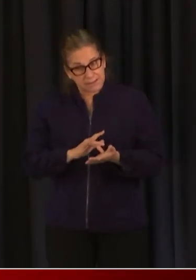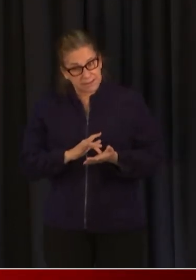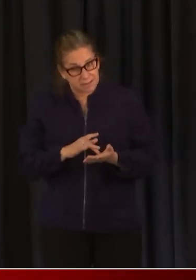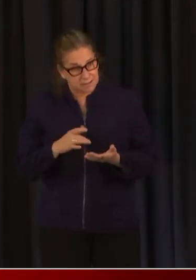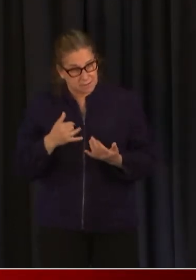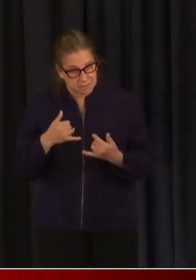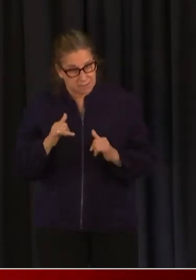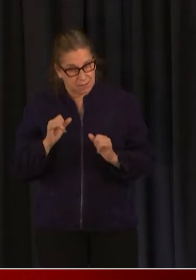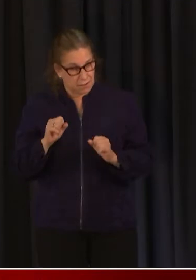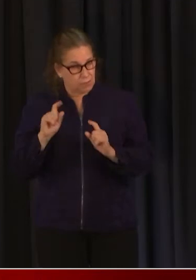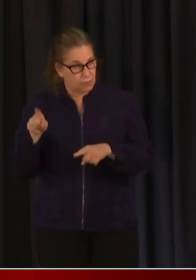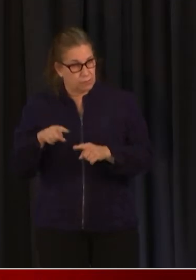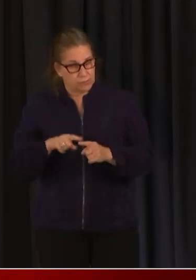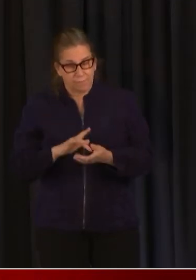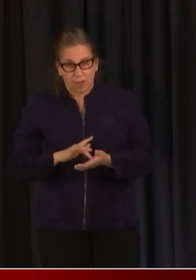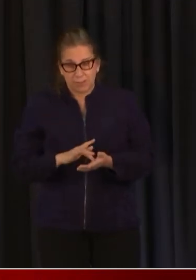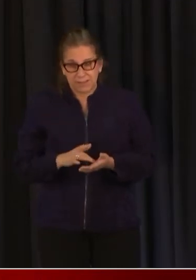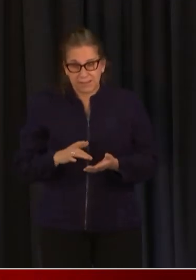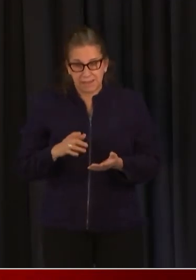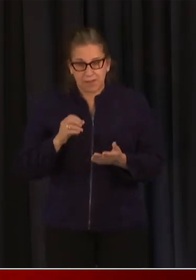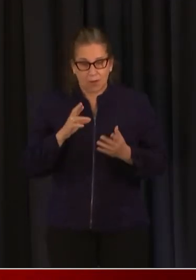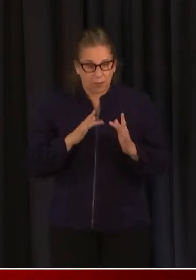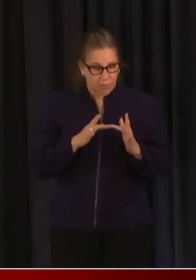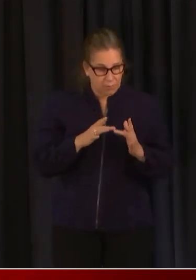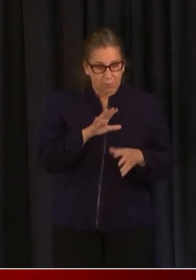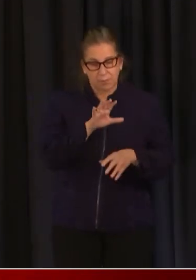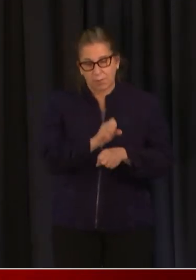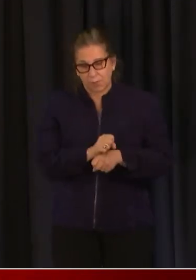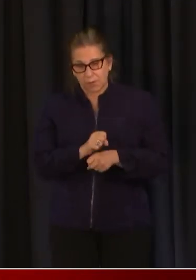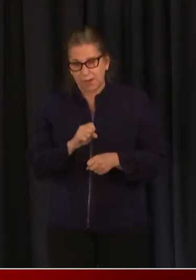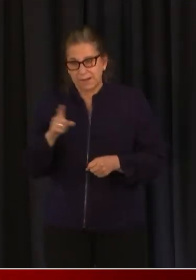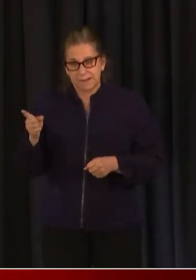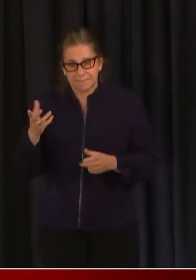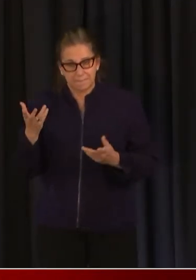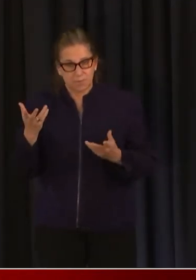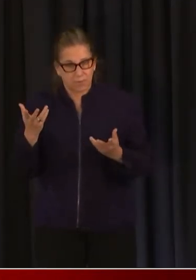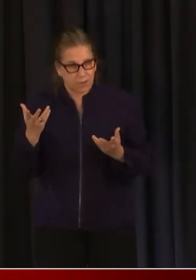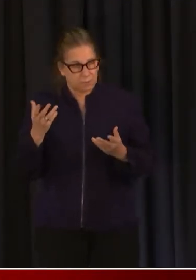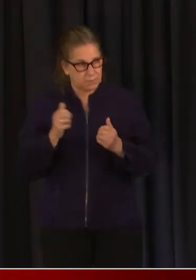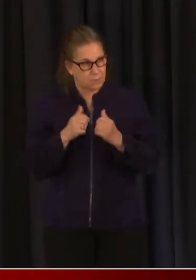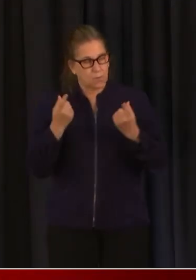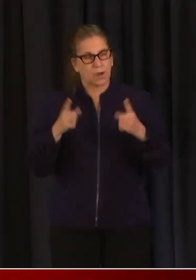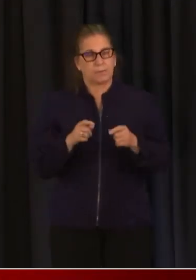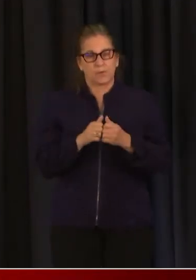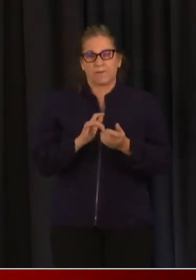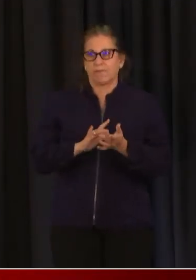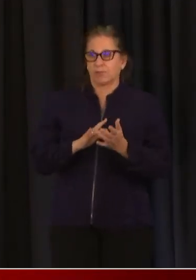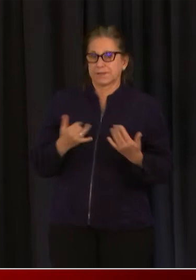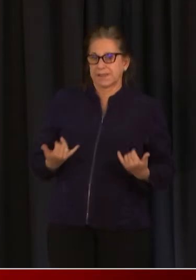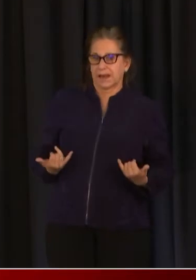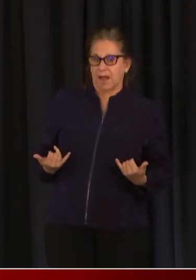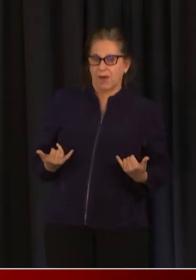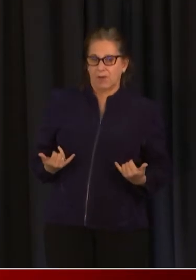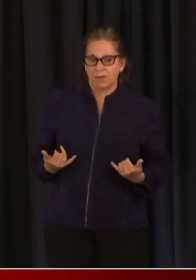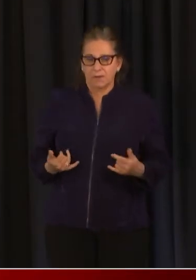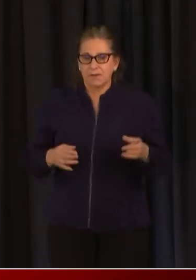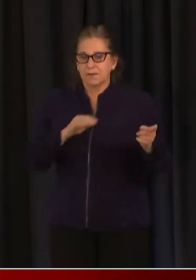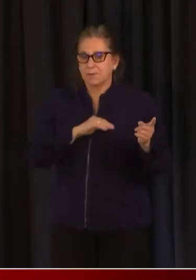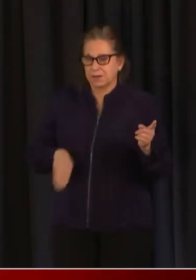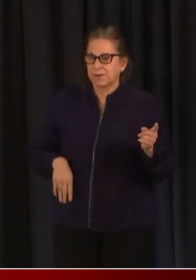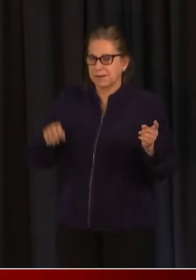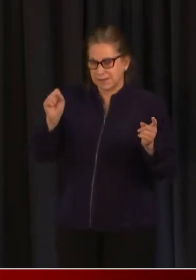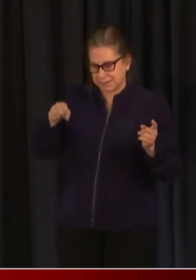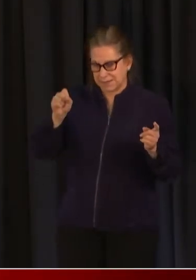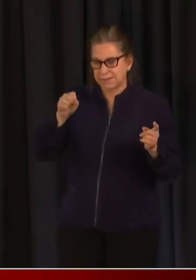be able to go to pharmacies' websites and make appointments? Like, what's going to happen with pharmacies now with this focus on Yes, they will sites? be able